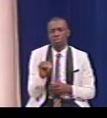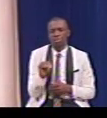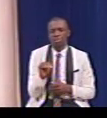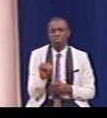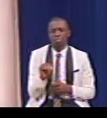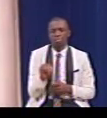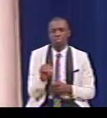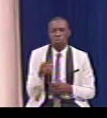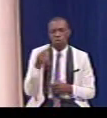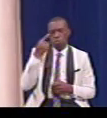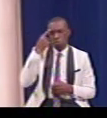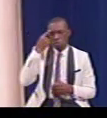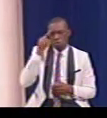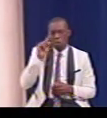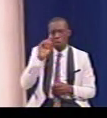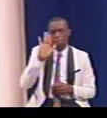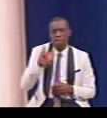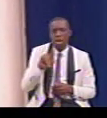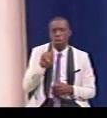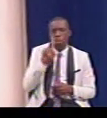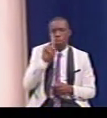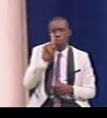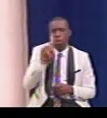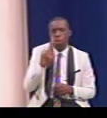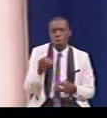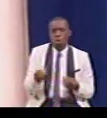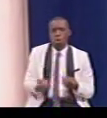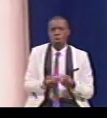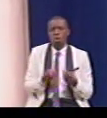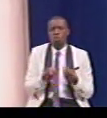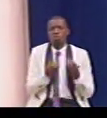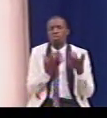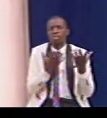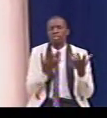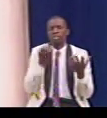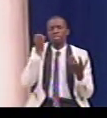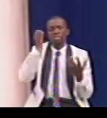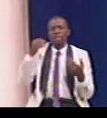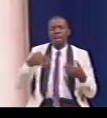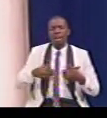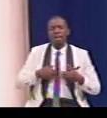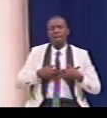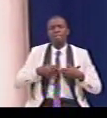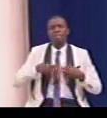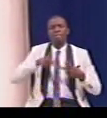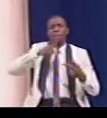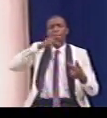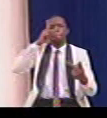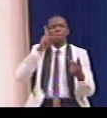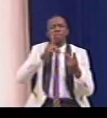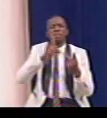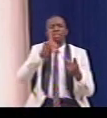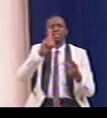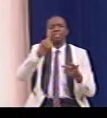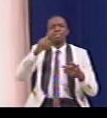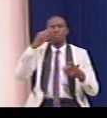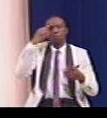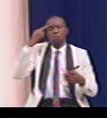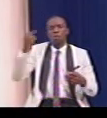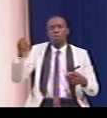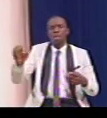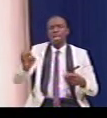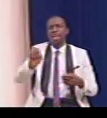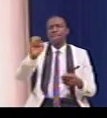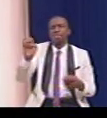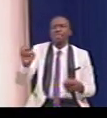for by one offering as he perfected forever the man that are Sanctified